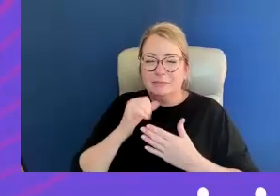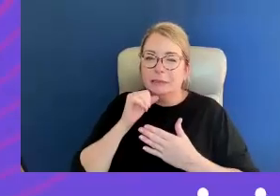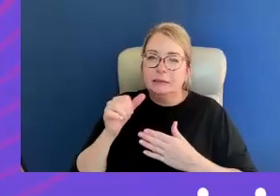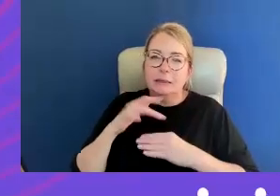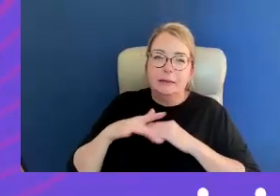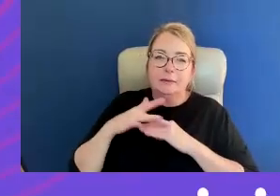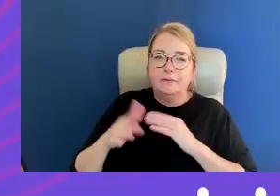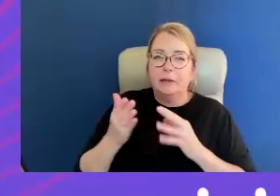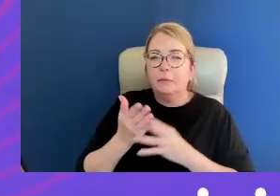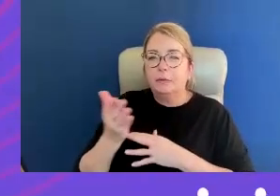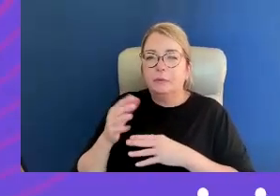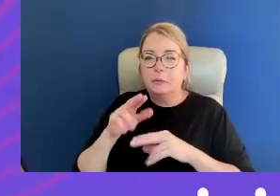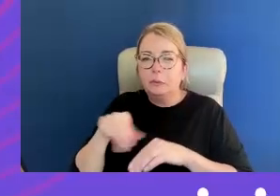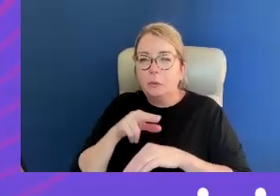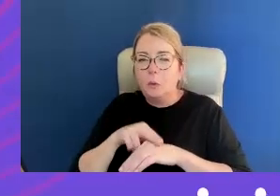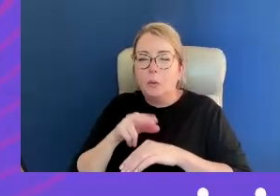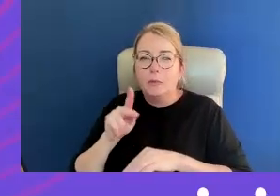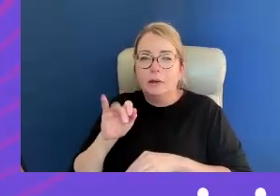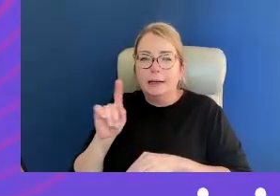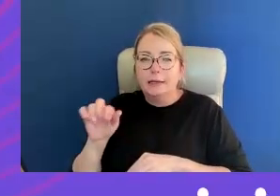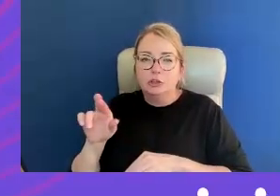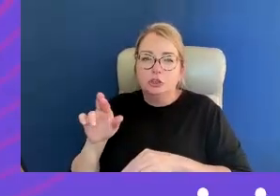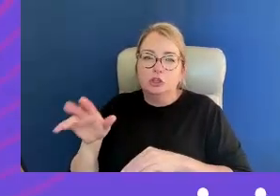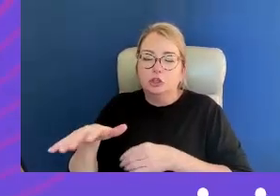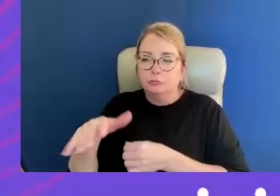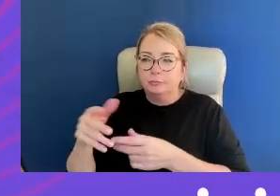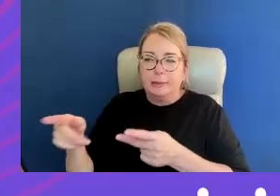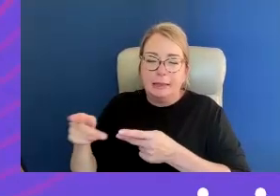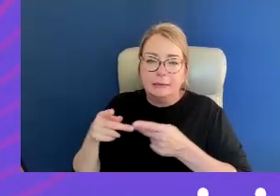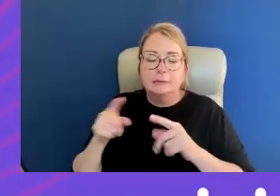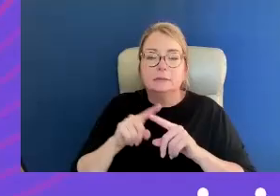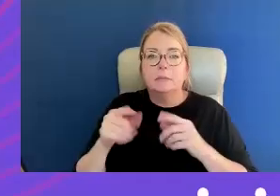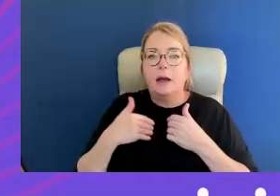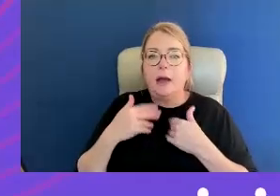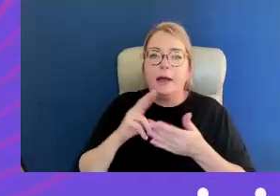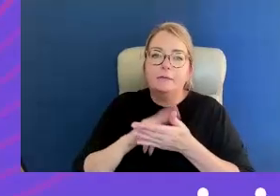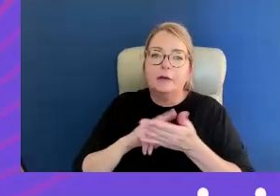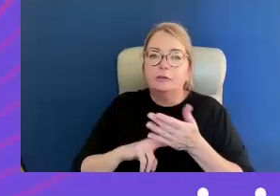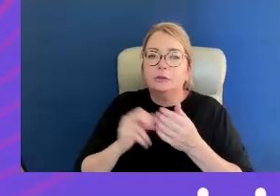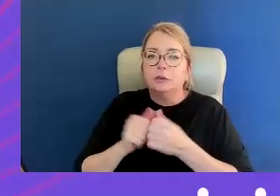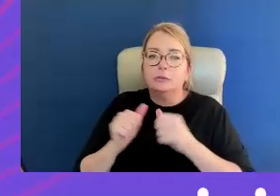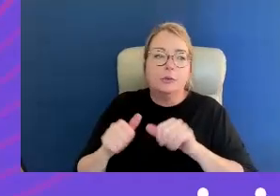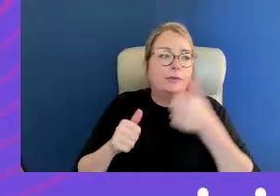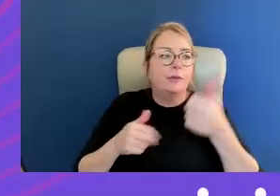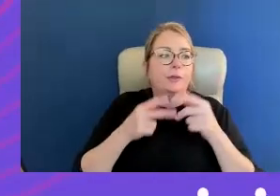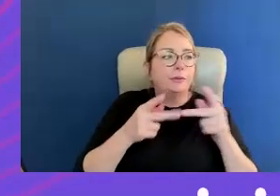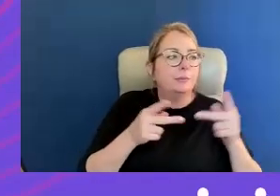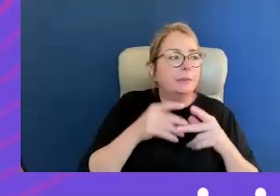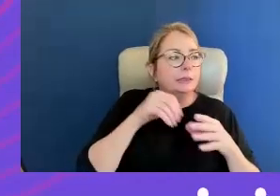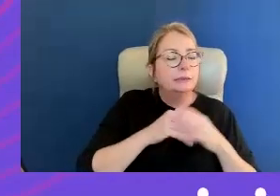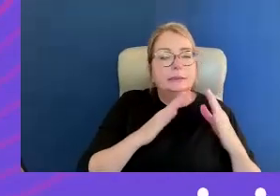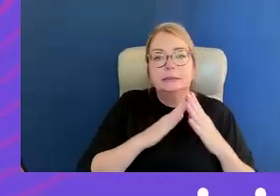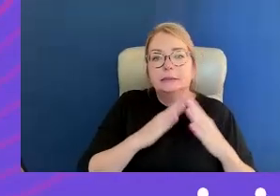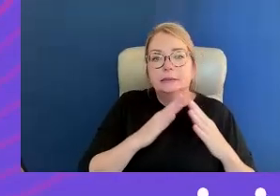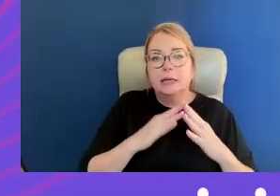Kaiser facilities, but they do have contracts with different facilities around town that you can go in, indicate you're a Kaiser member,